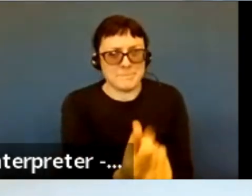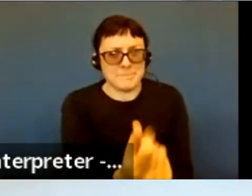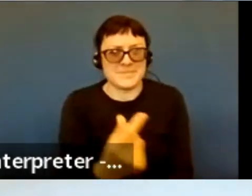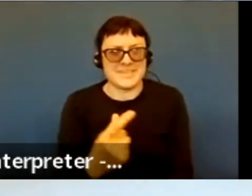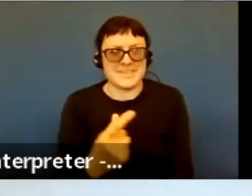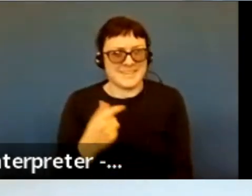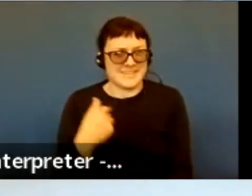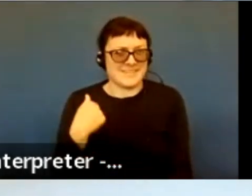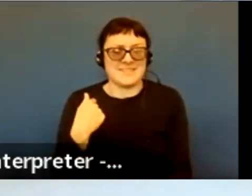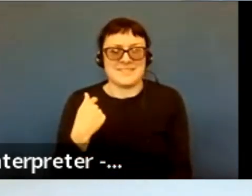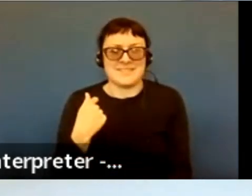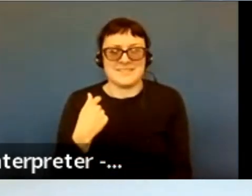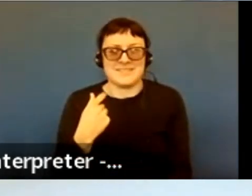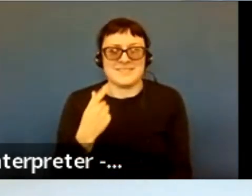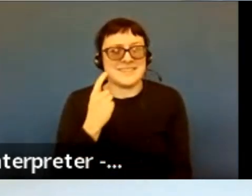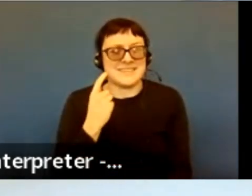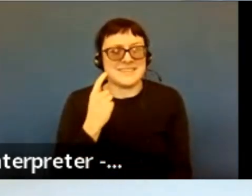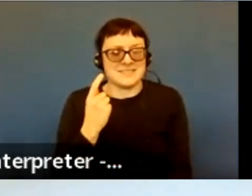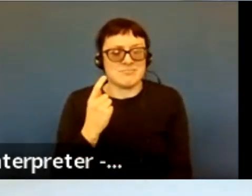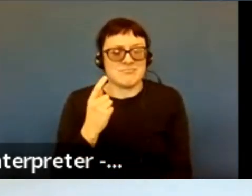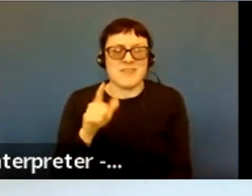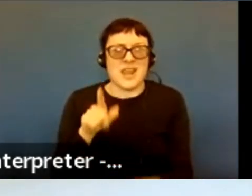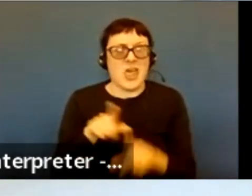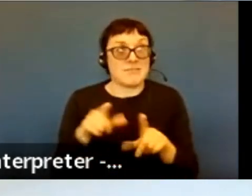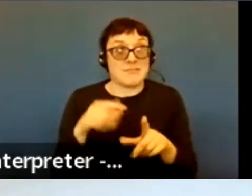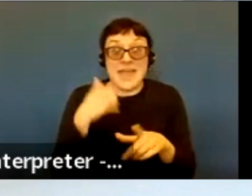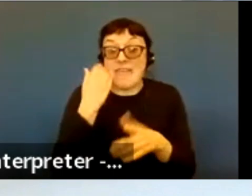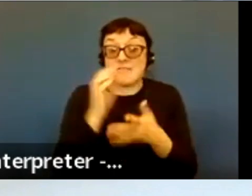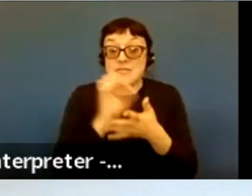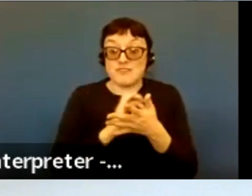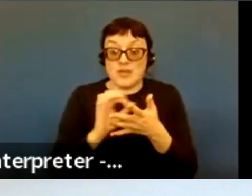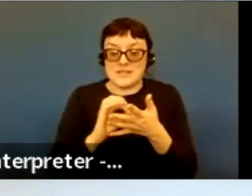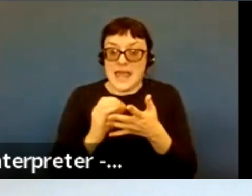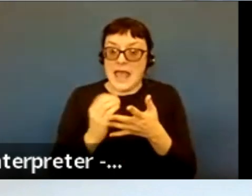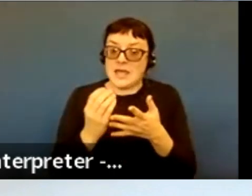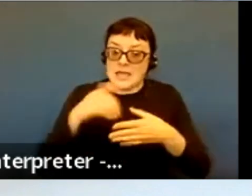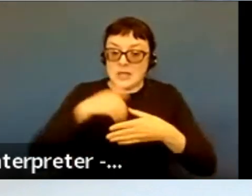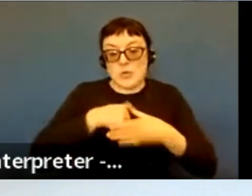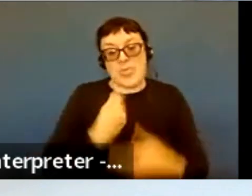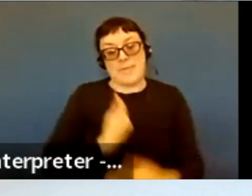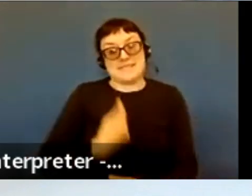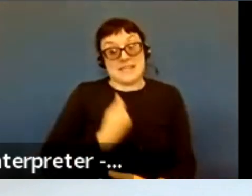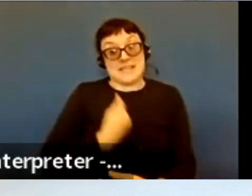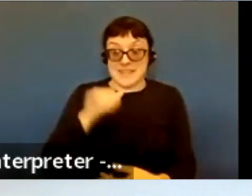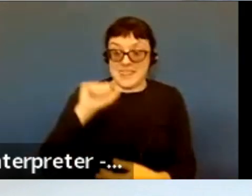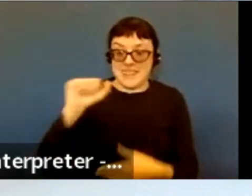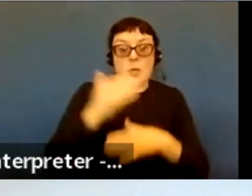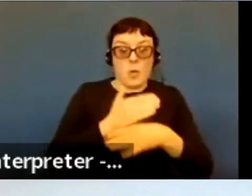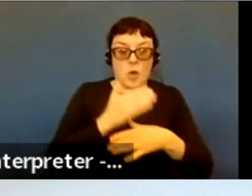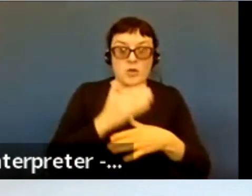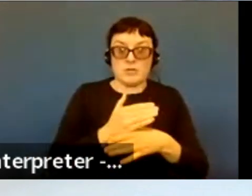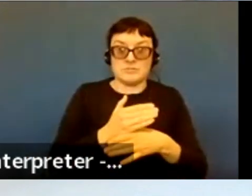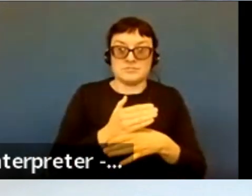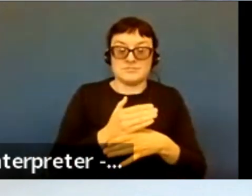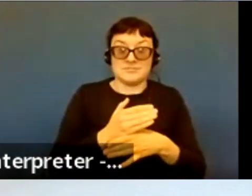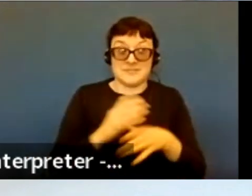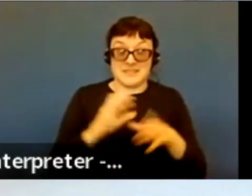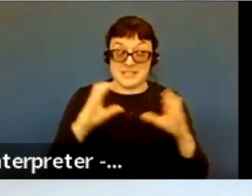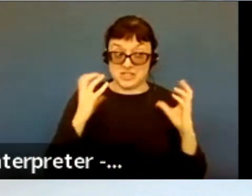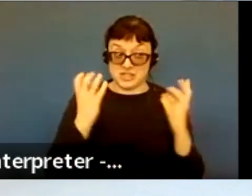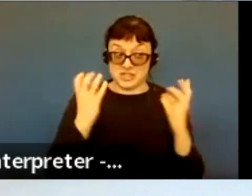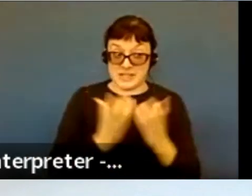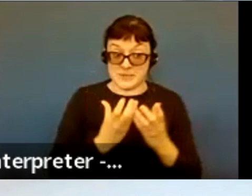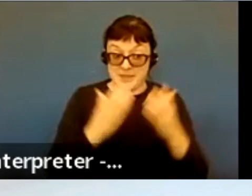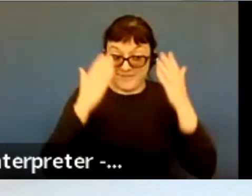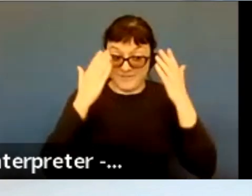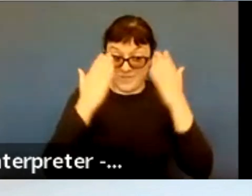really hard not to see, as every writer writes some of themselves into what they write and into their characters, that what he's